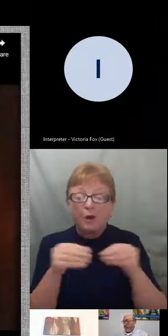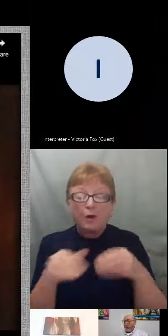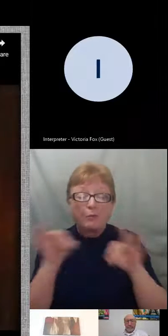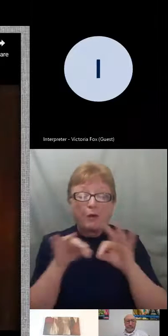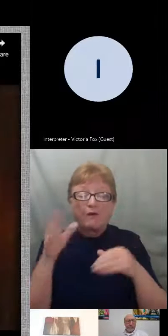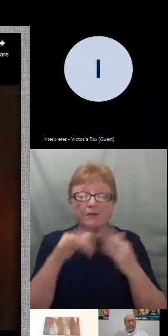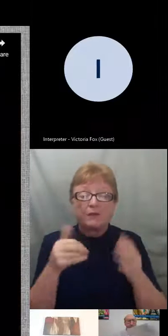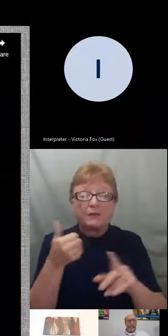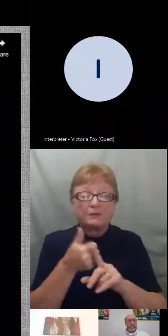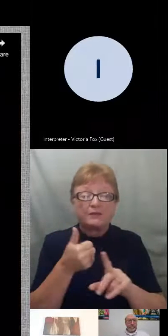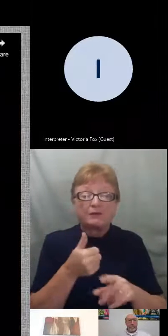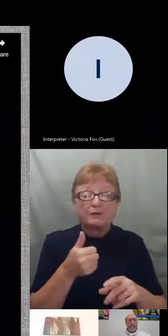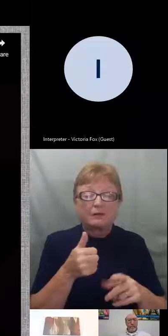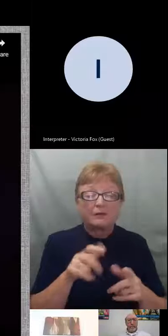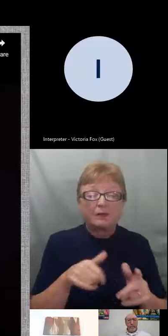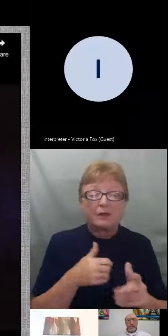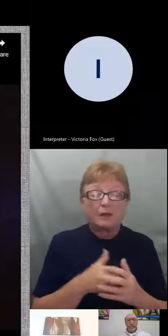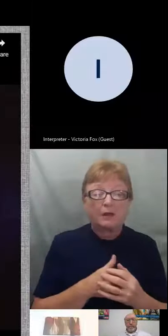The ability.